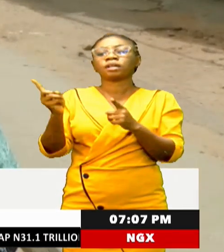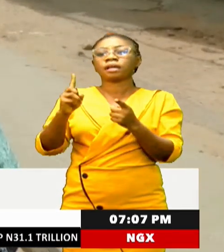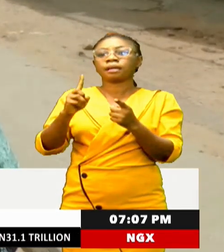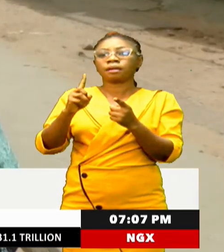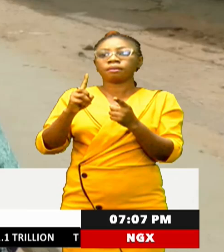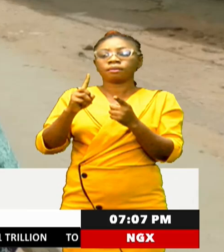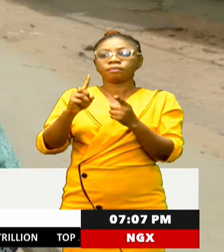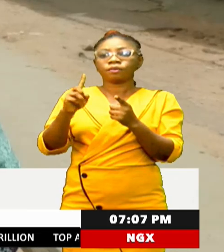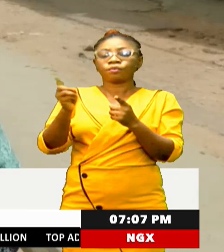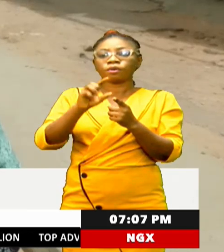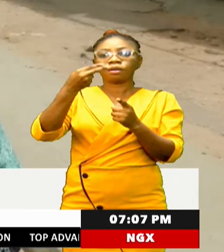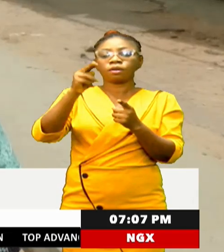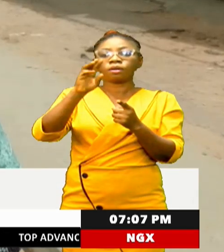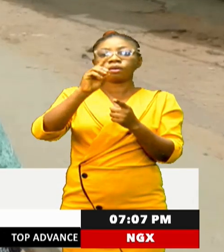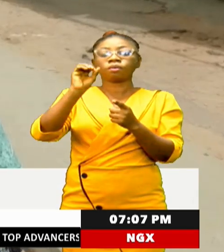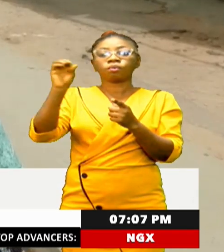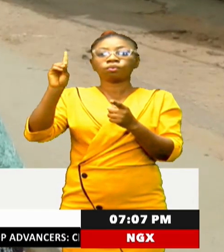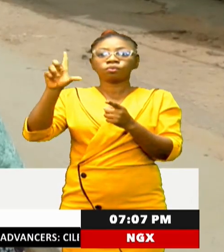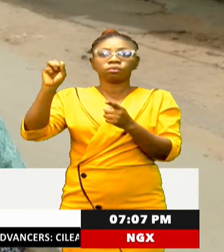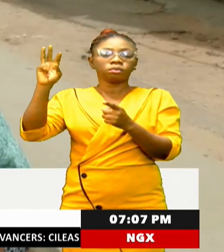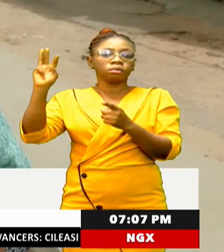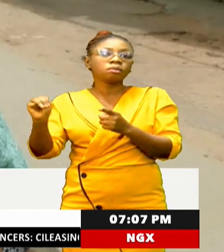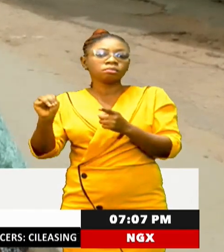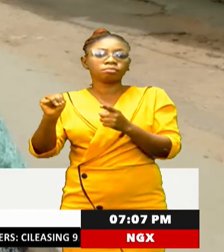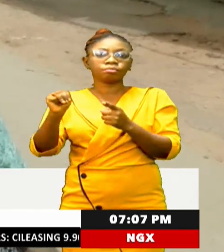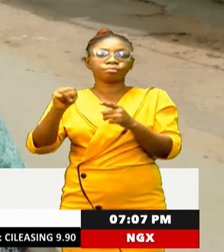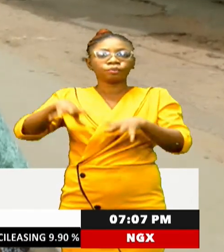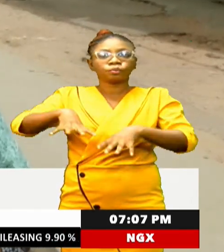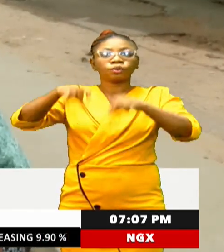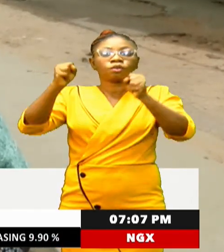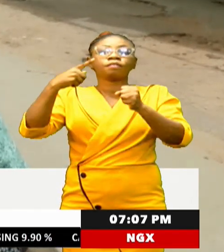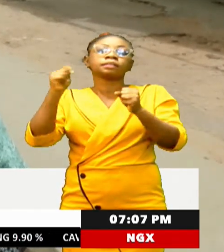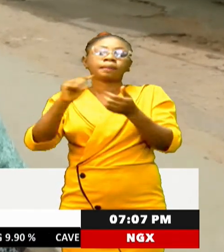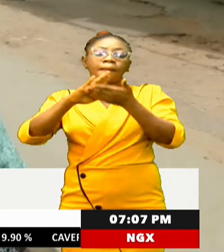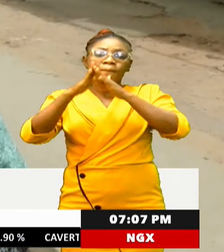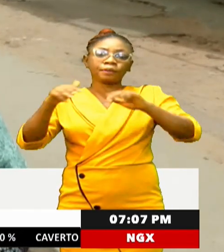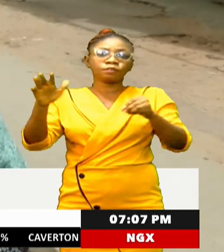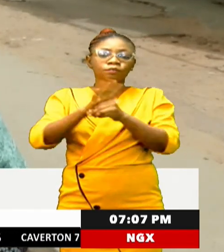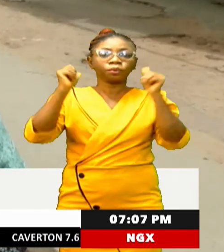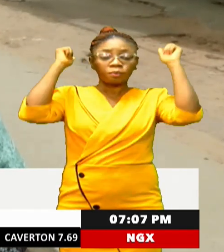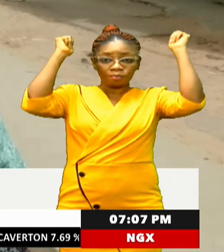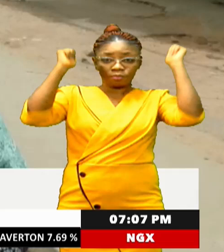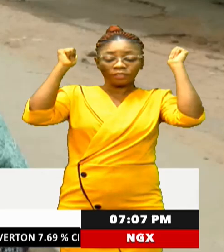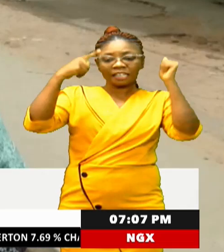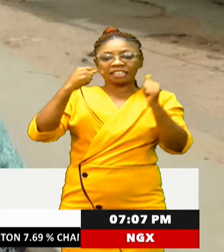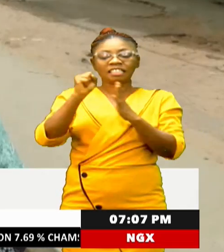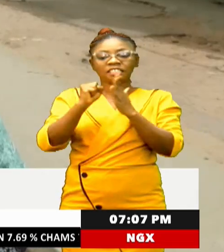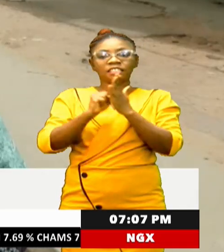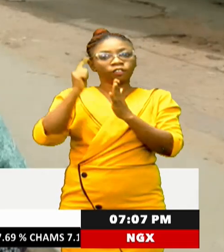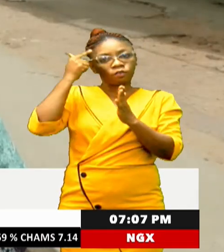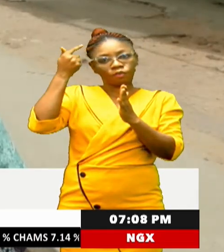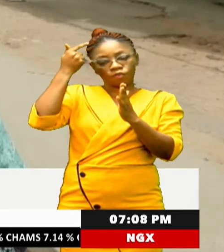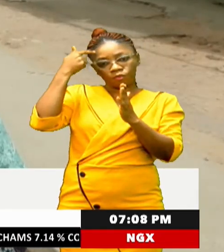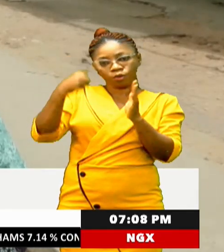the peaceful protest in Kano, the state government imposed 24 hours curfew